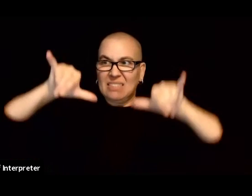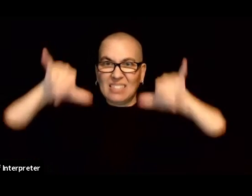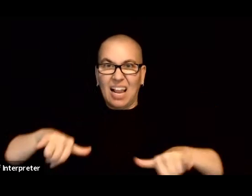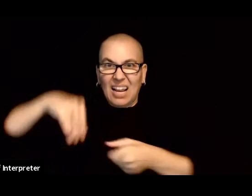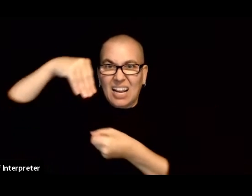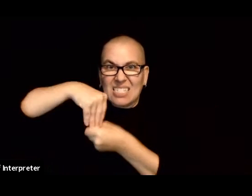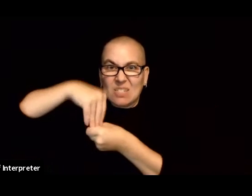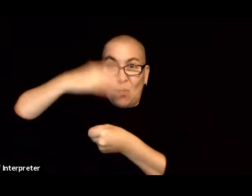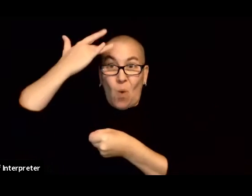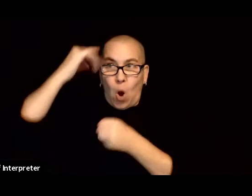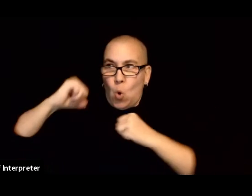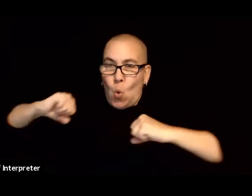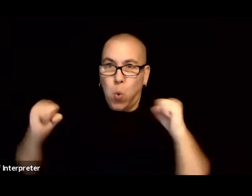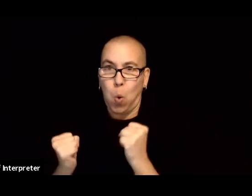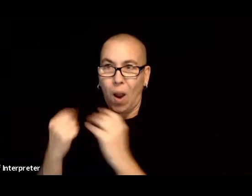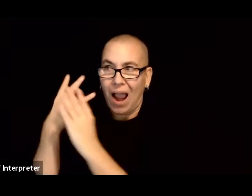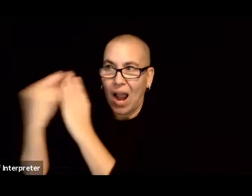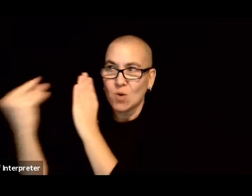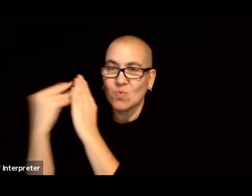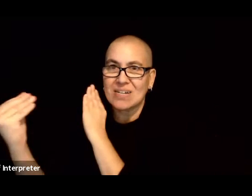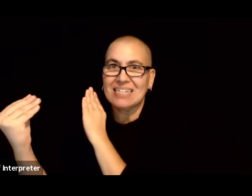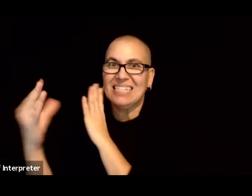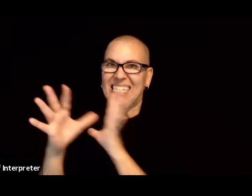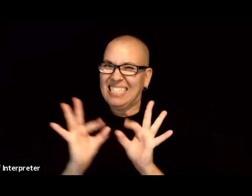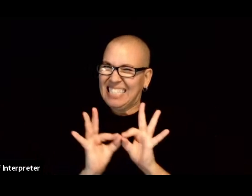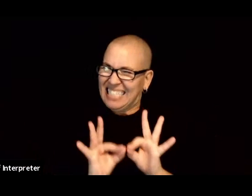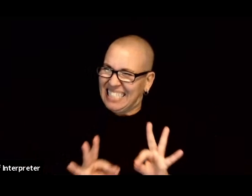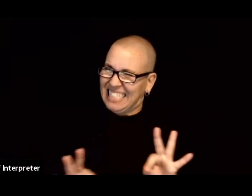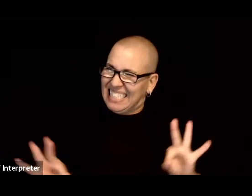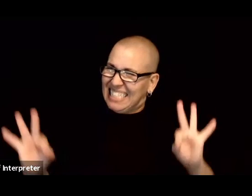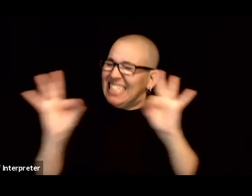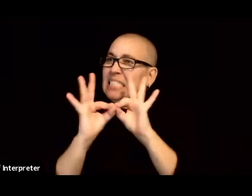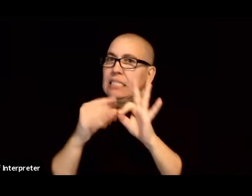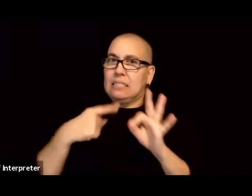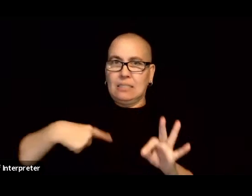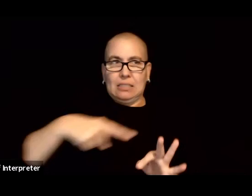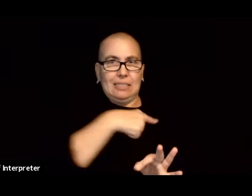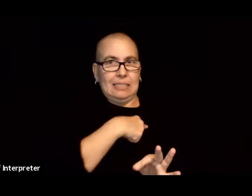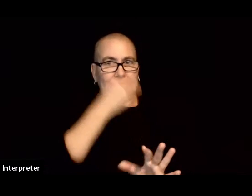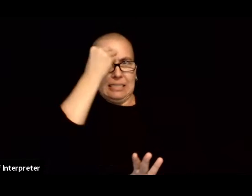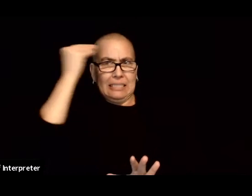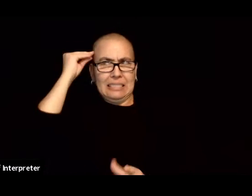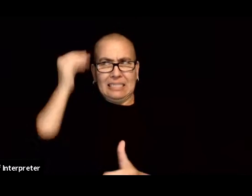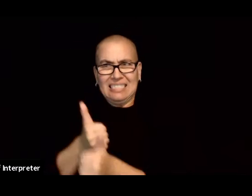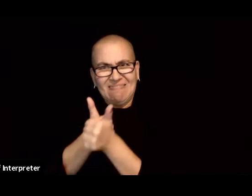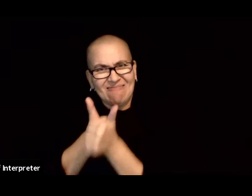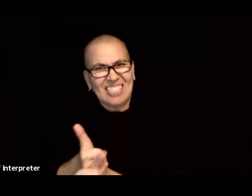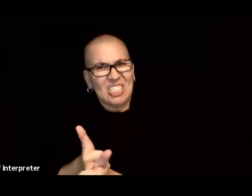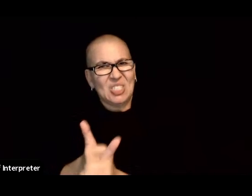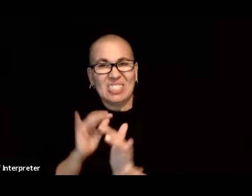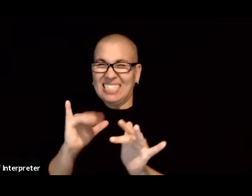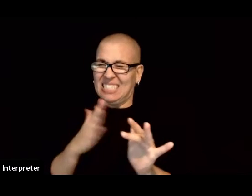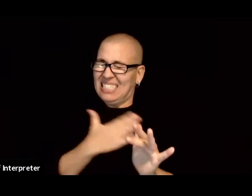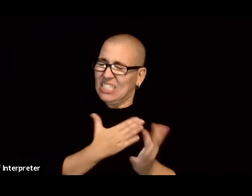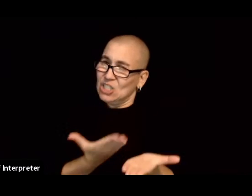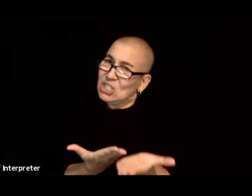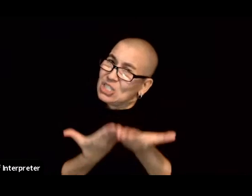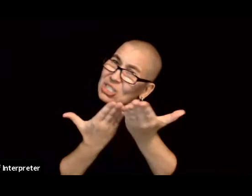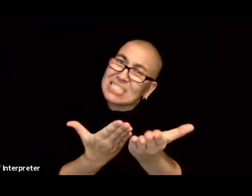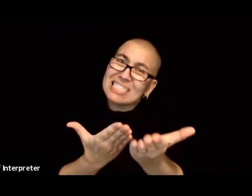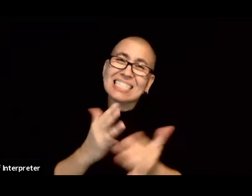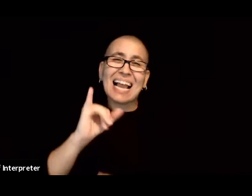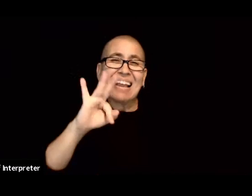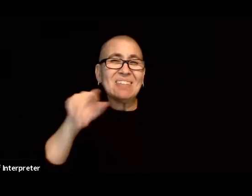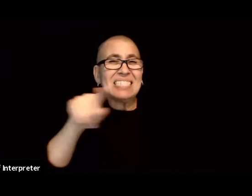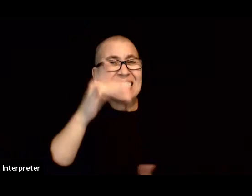important to really adhere to all that prevention guidance about staying at home when you're sick, limiting